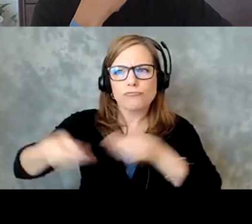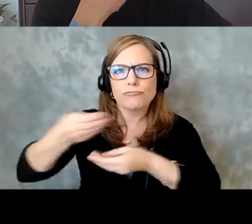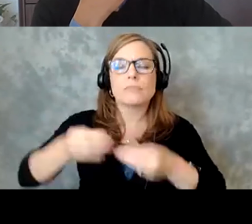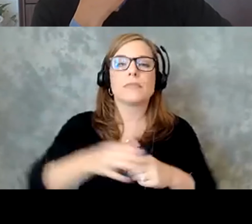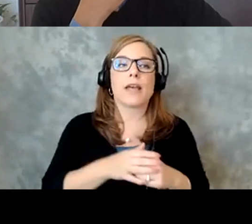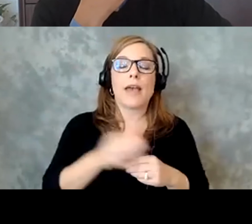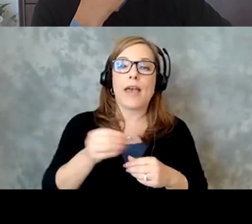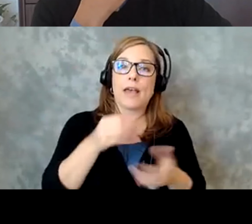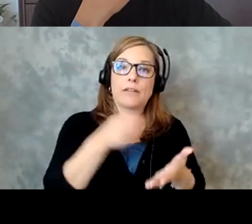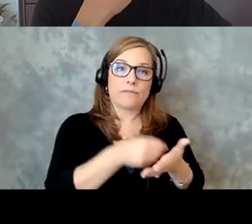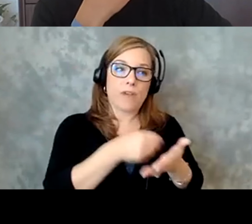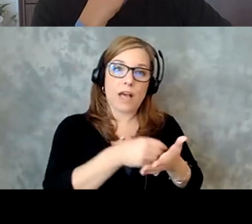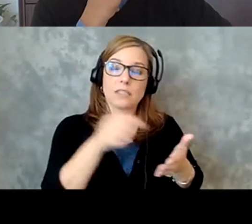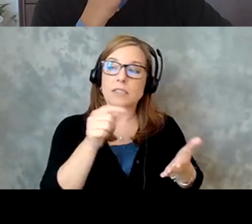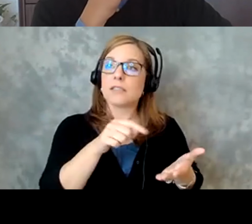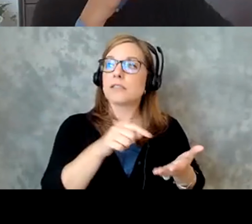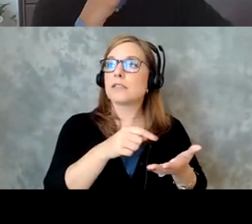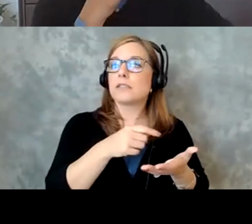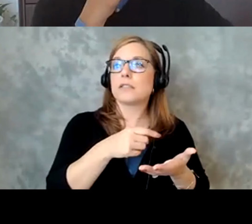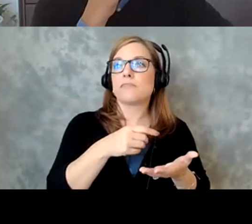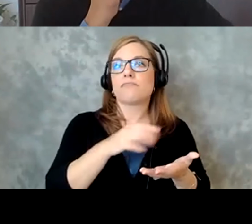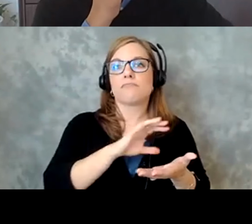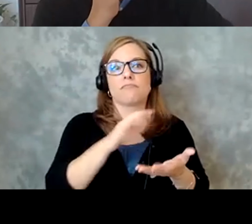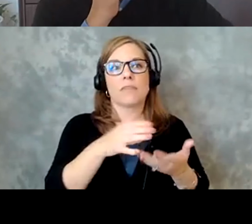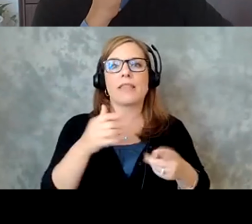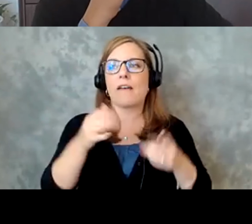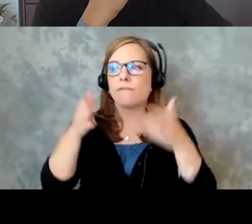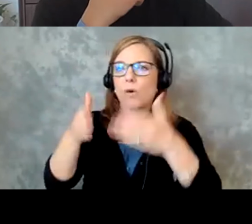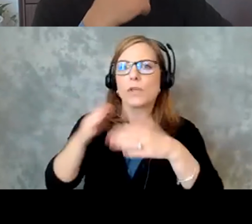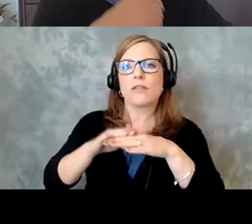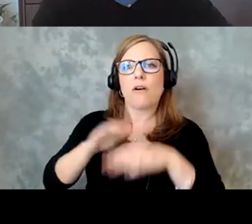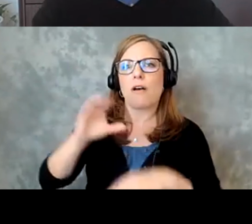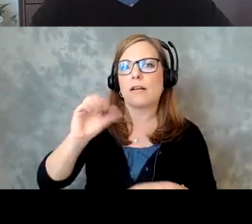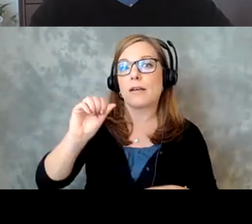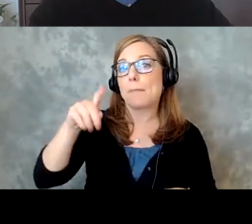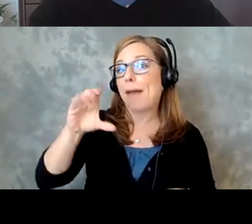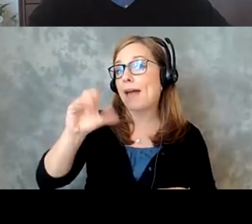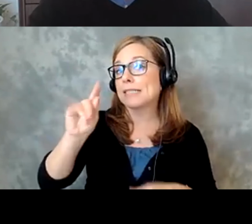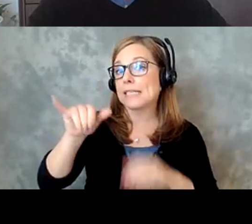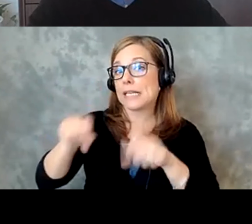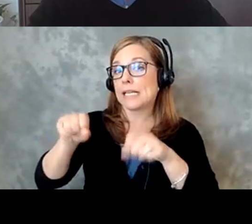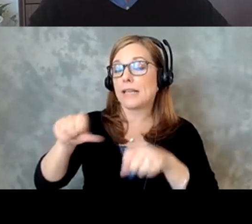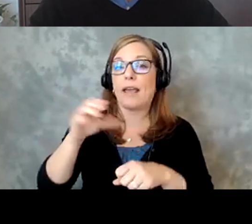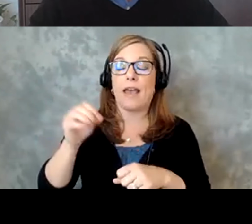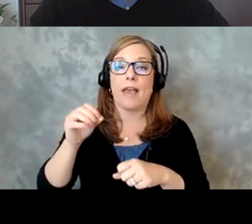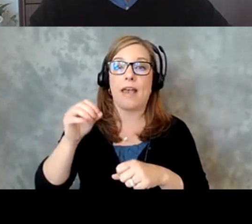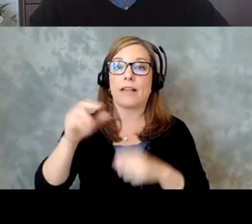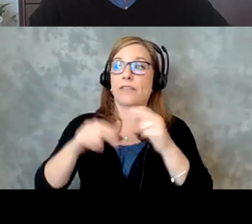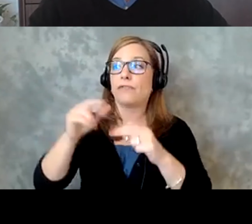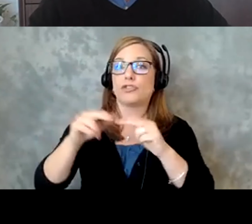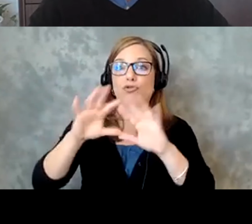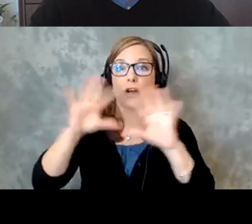available that focus on capacity and infrastructure. So CalAIM truly is exciting.